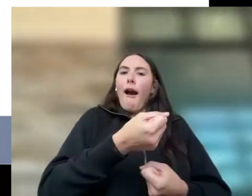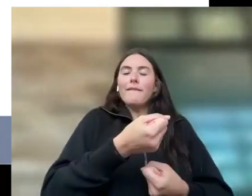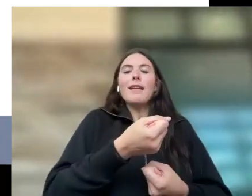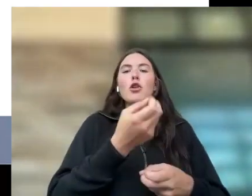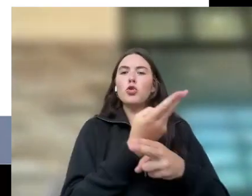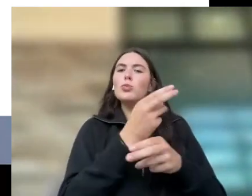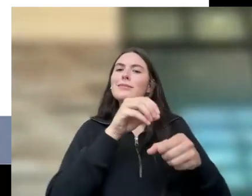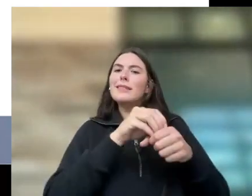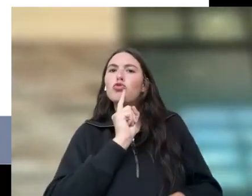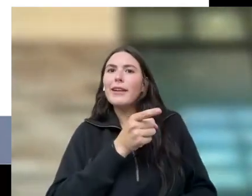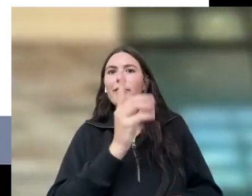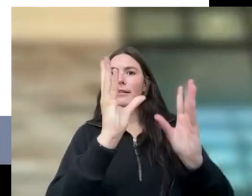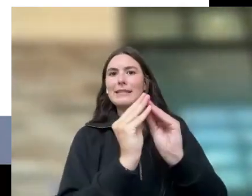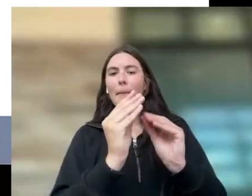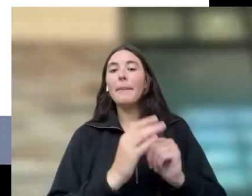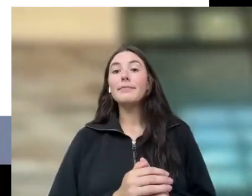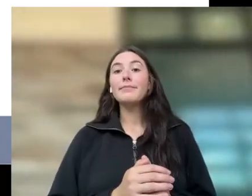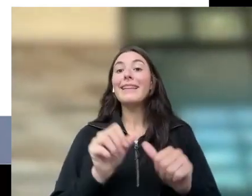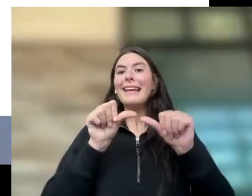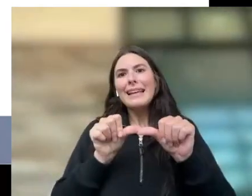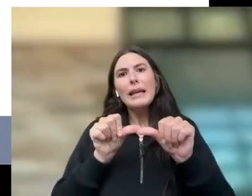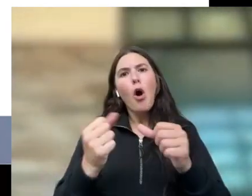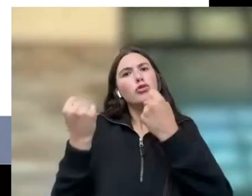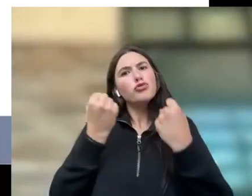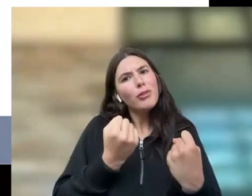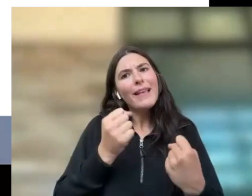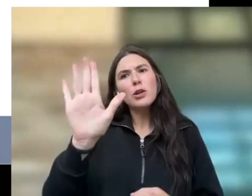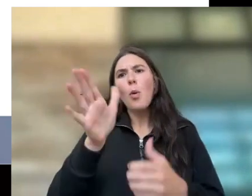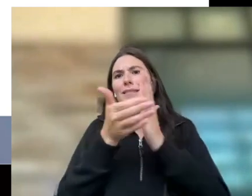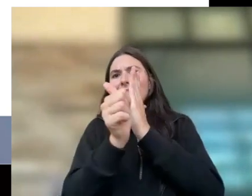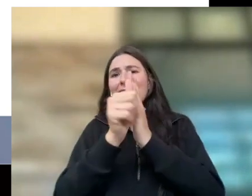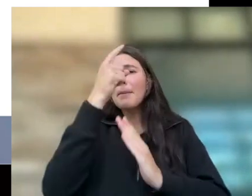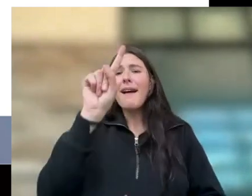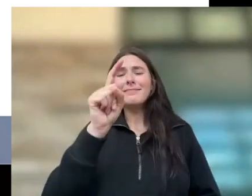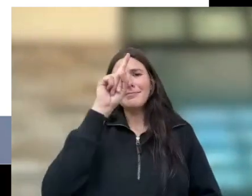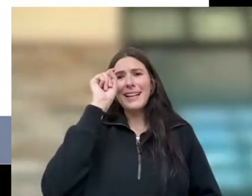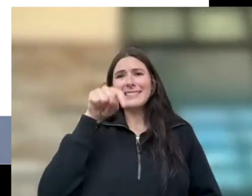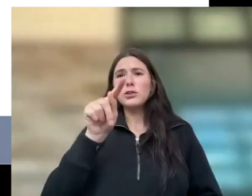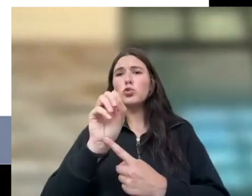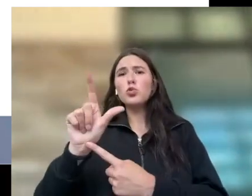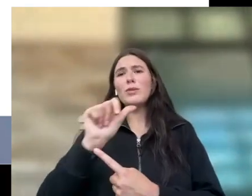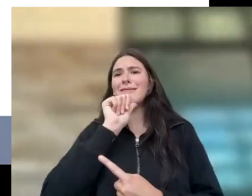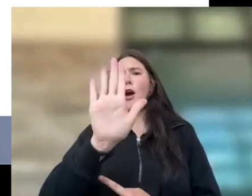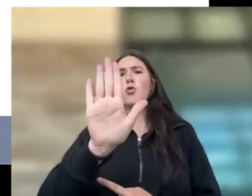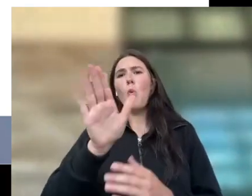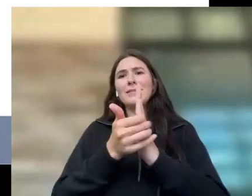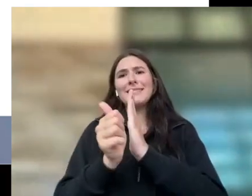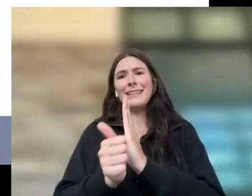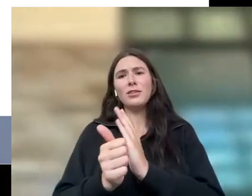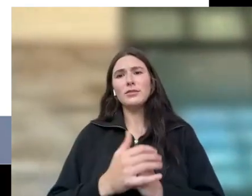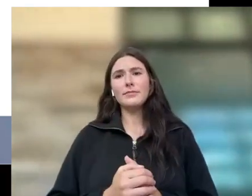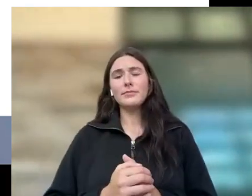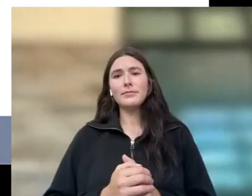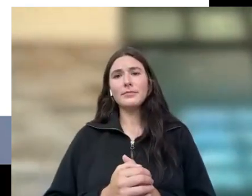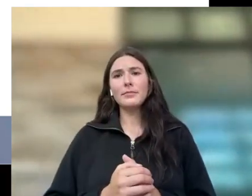skills because the tool is not the skill. The fact that you have a does not mean that now you have